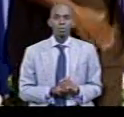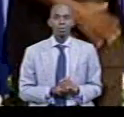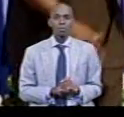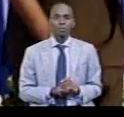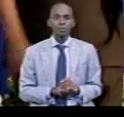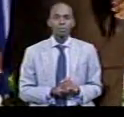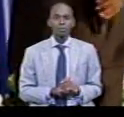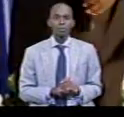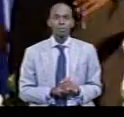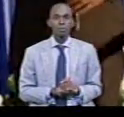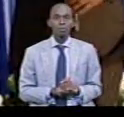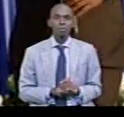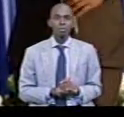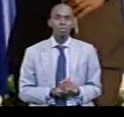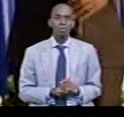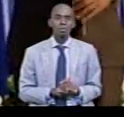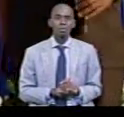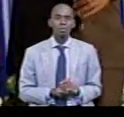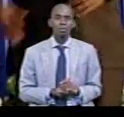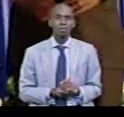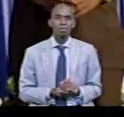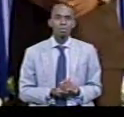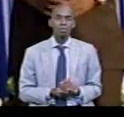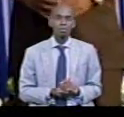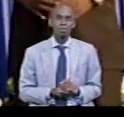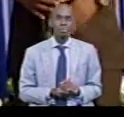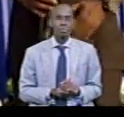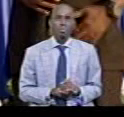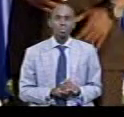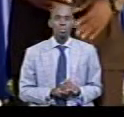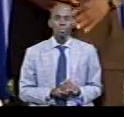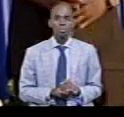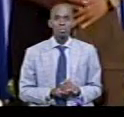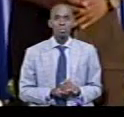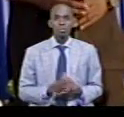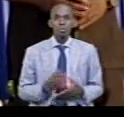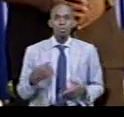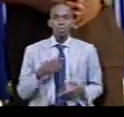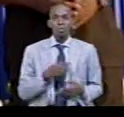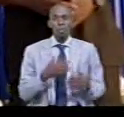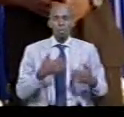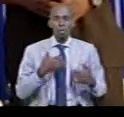We have Pastor Stephen Donko of Kumasi,